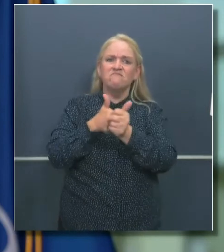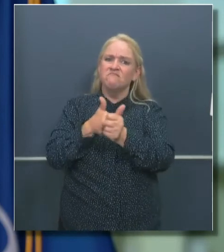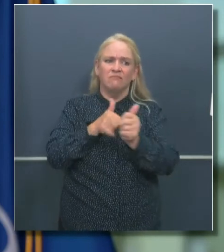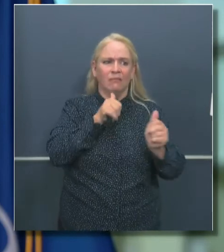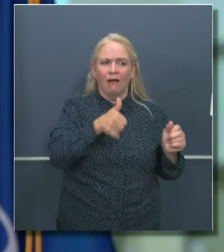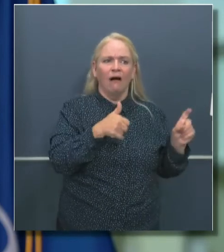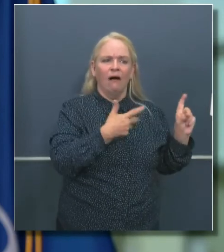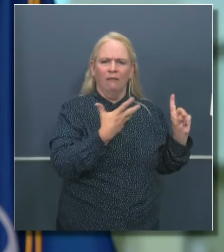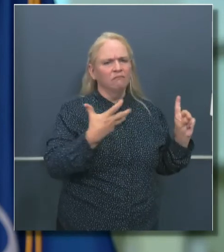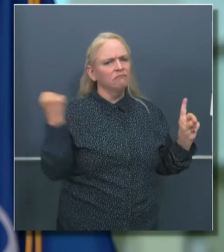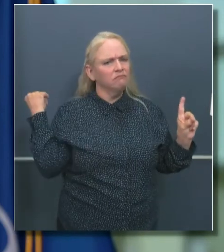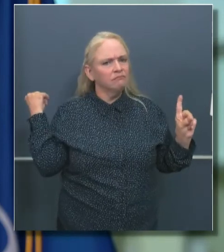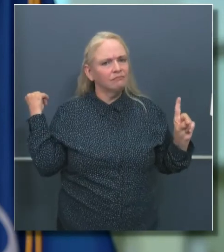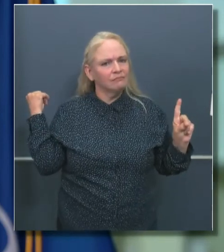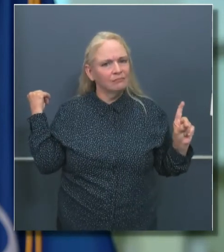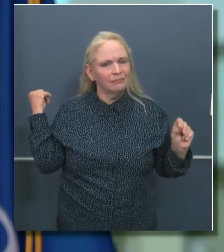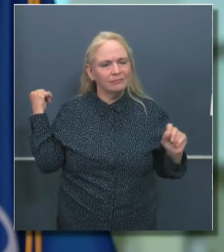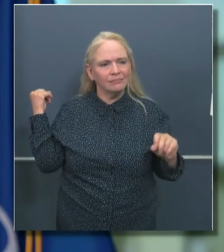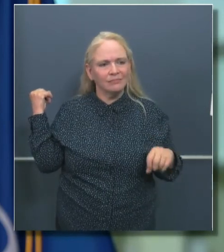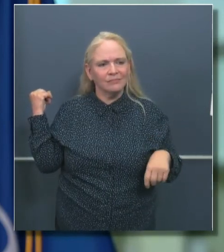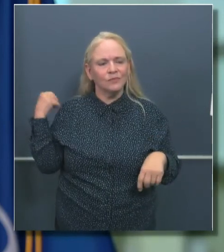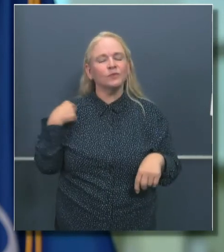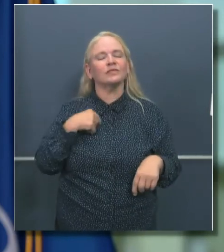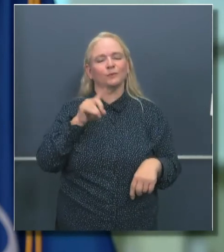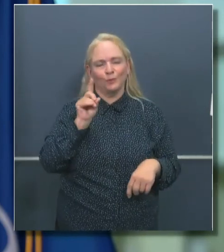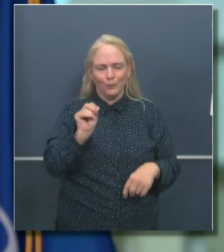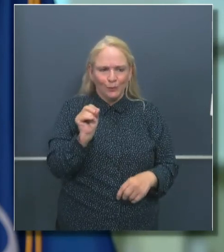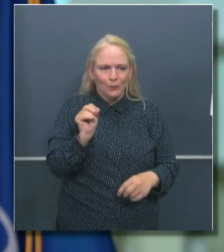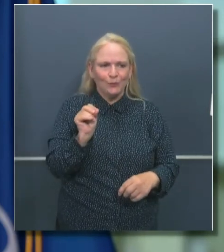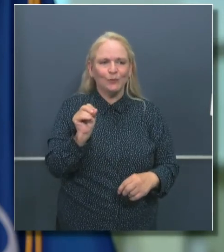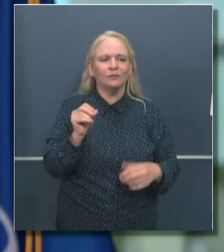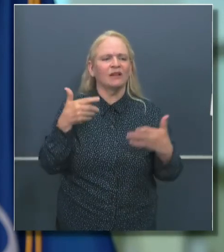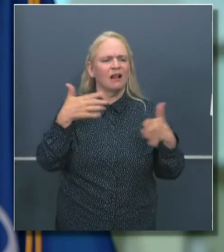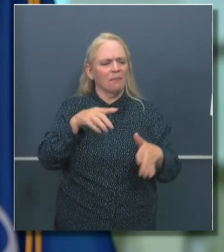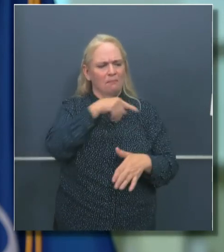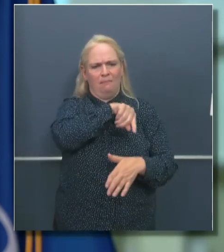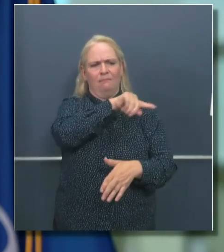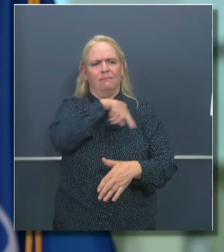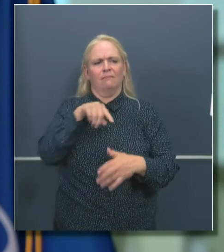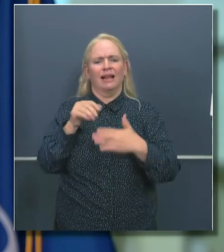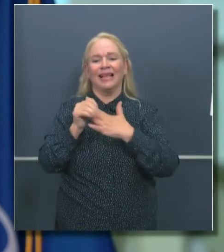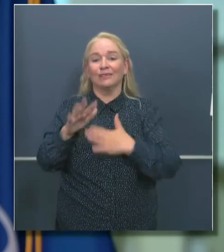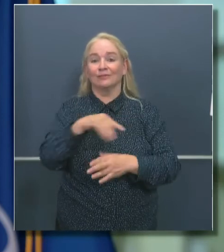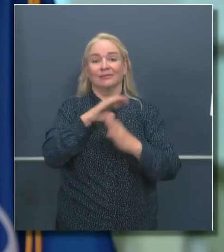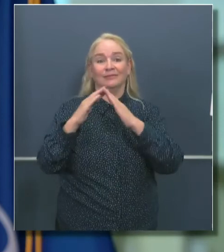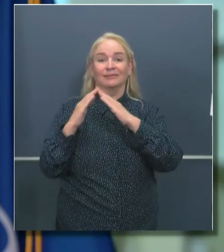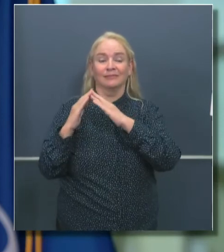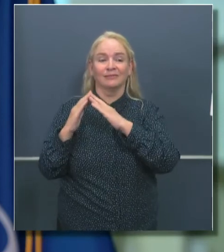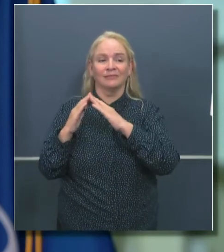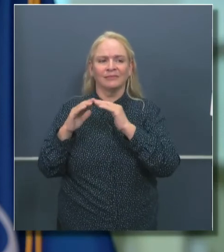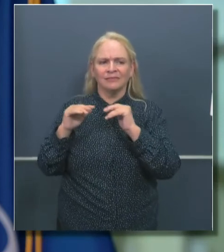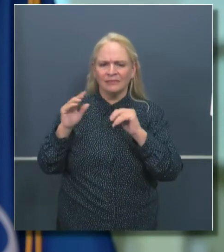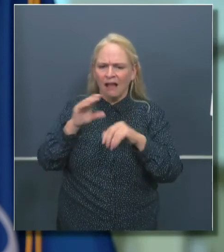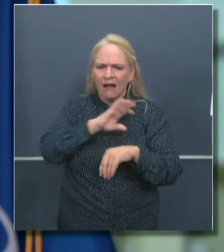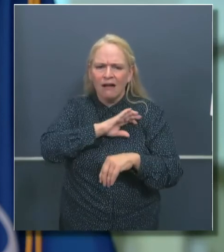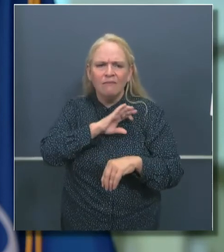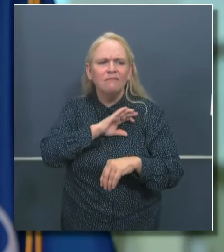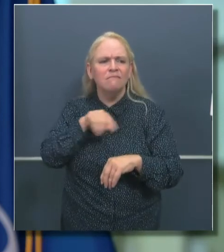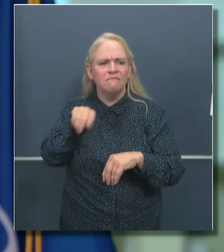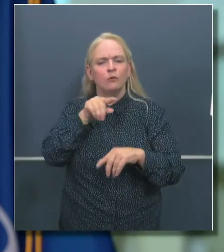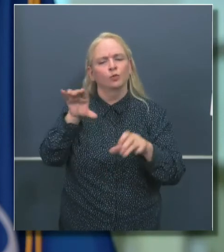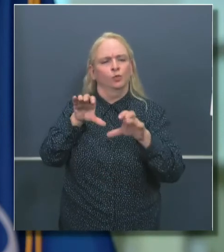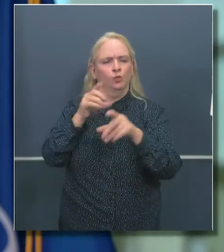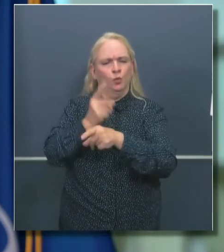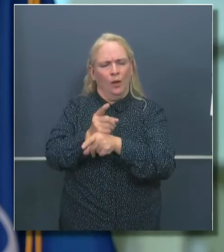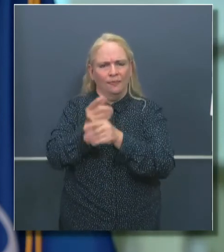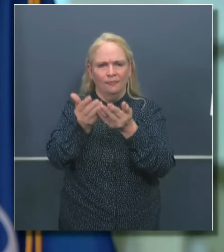local county officials, local sheriffs, local police officers, and the like to do justice. But as you know,